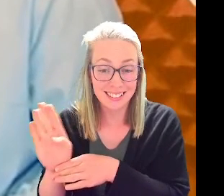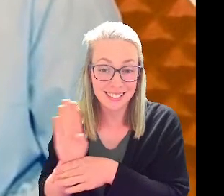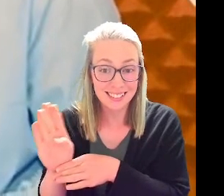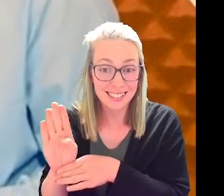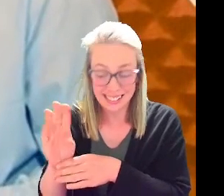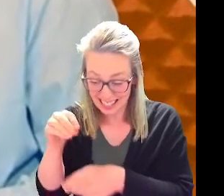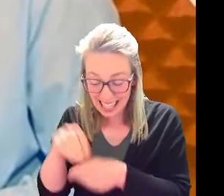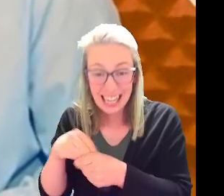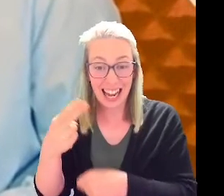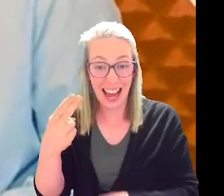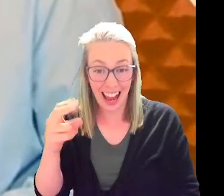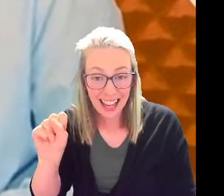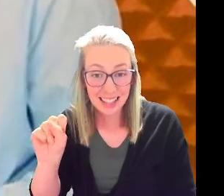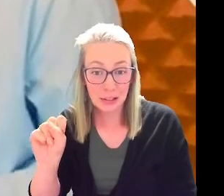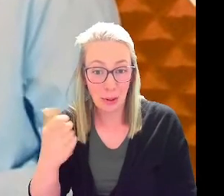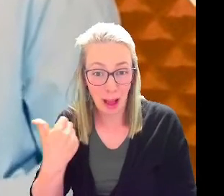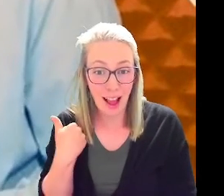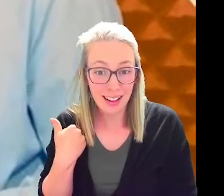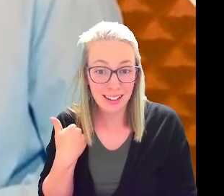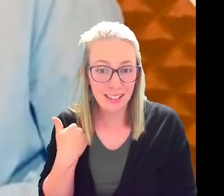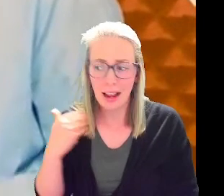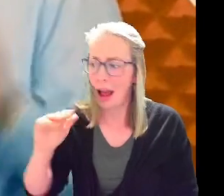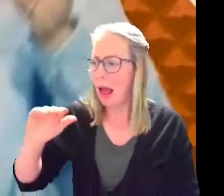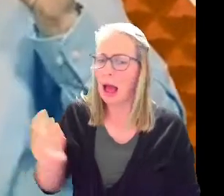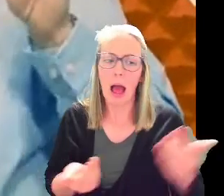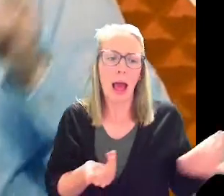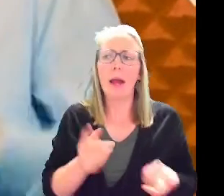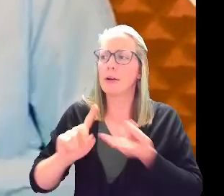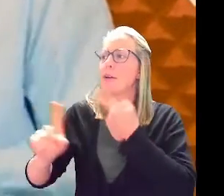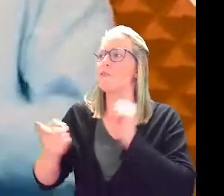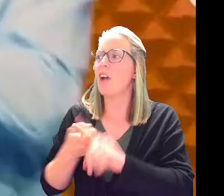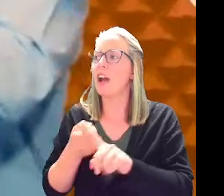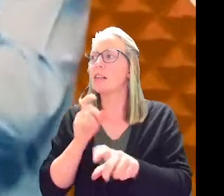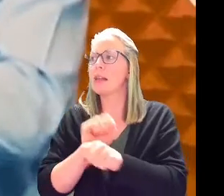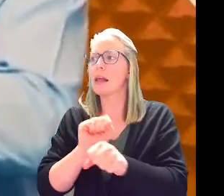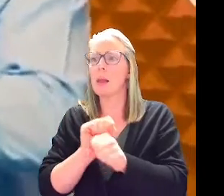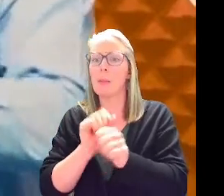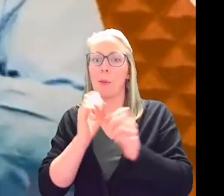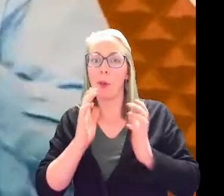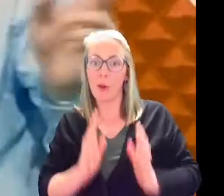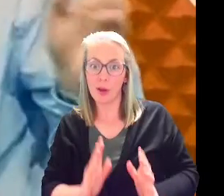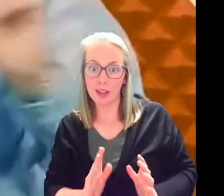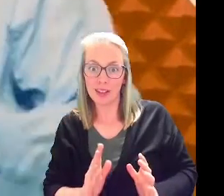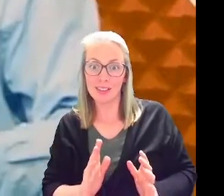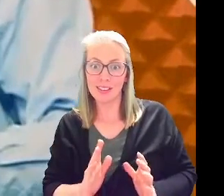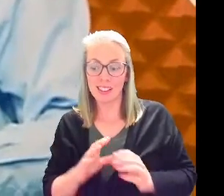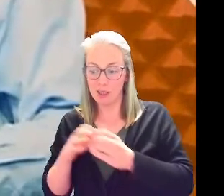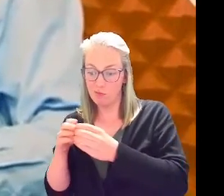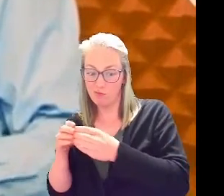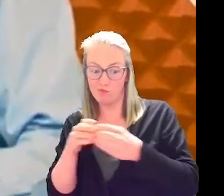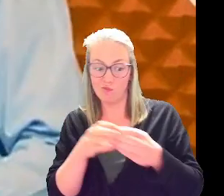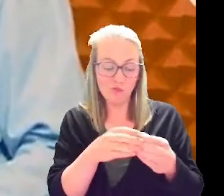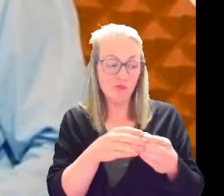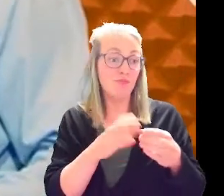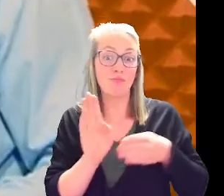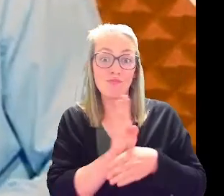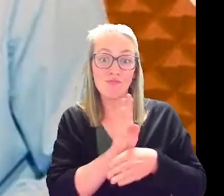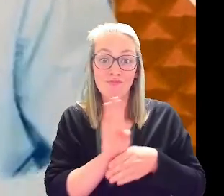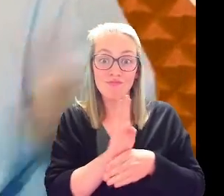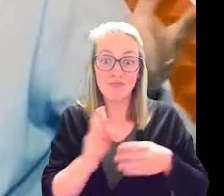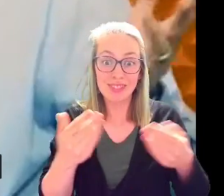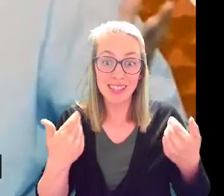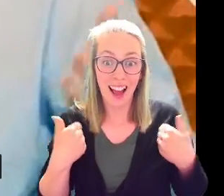high school, and it was a landscaping business. He hired his friends as employees, and they went around and actually had a business. And so it was